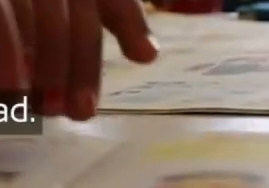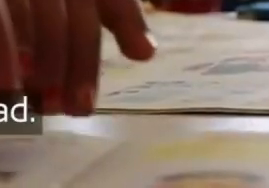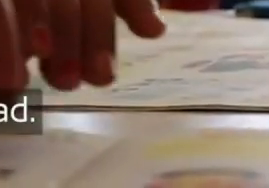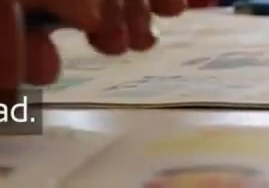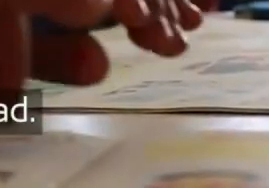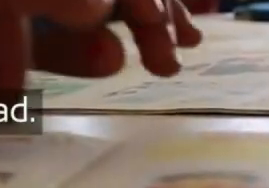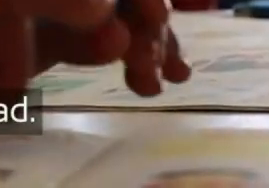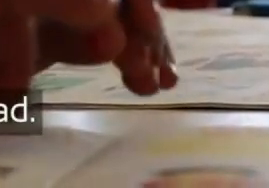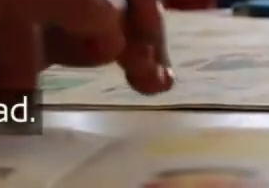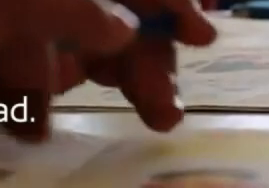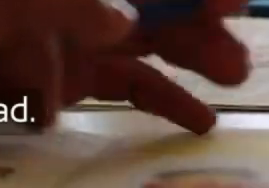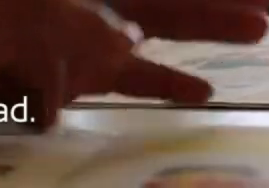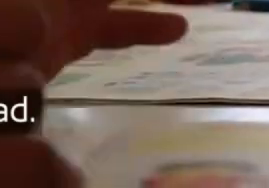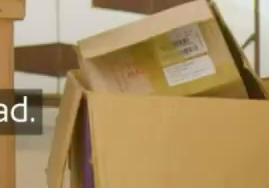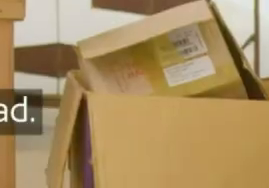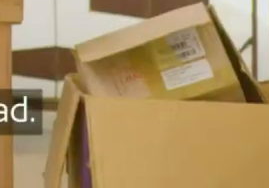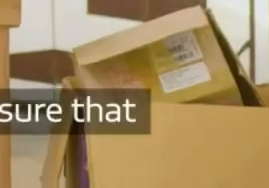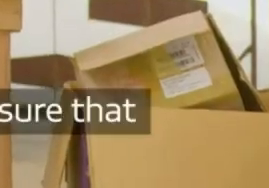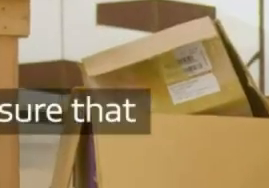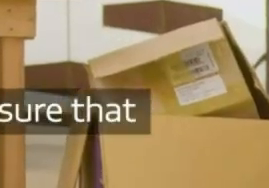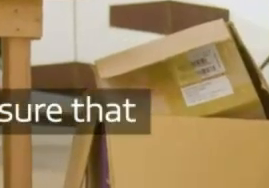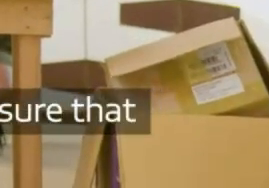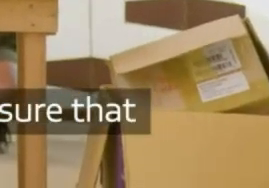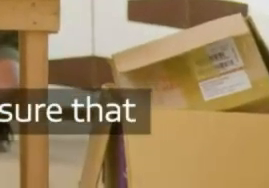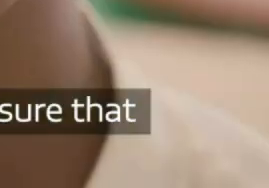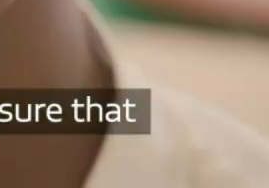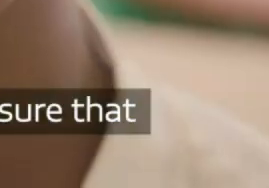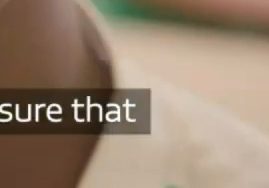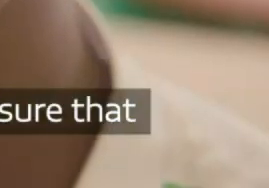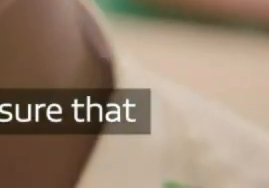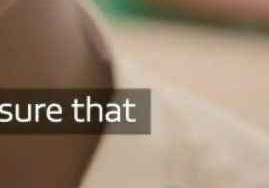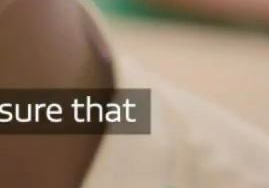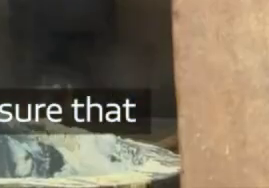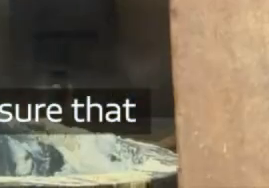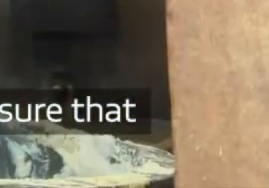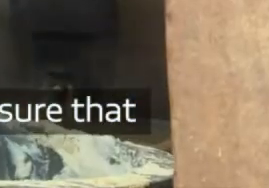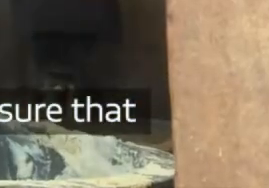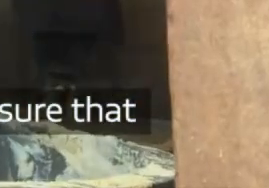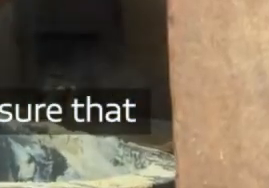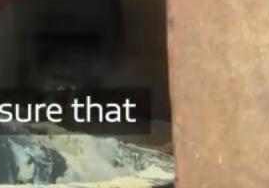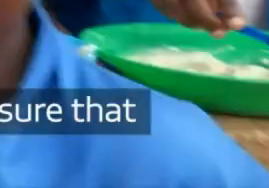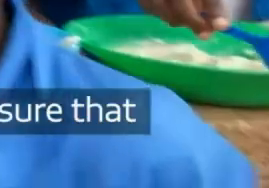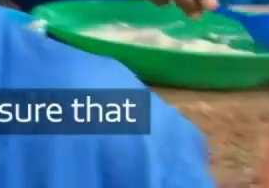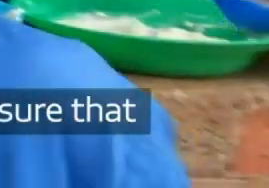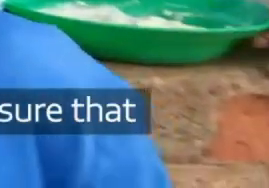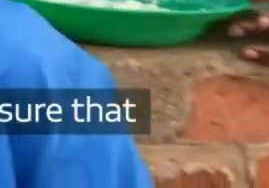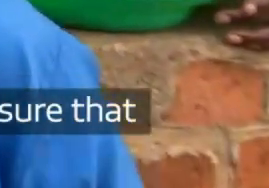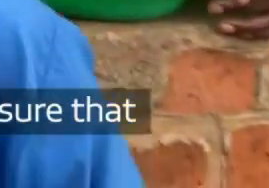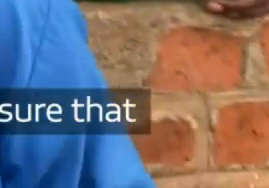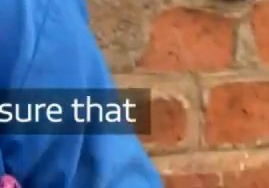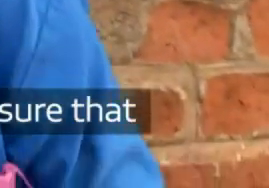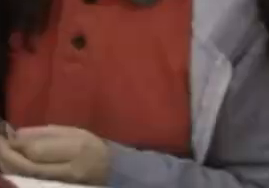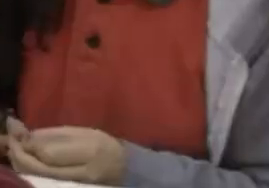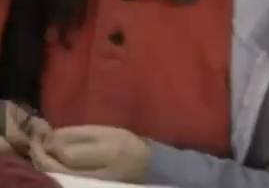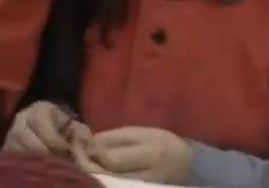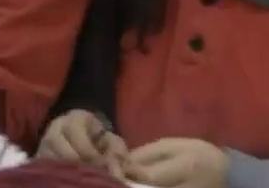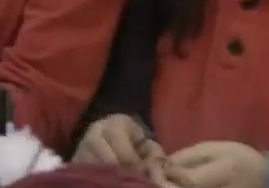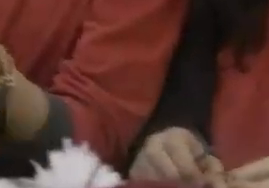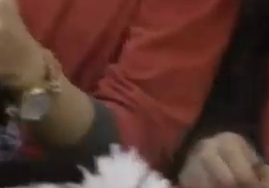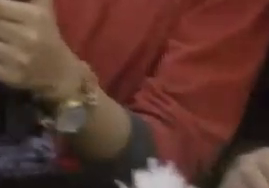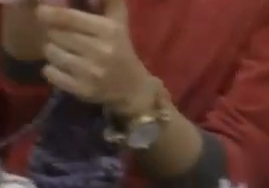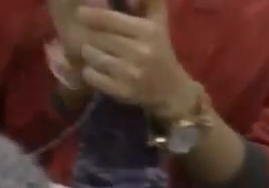income, or challenge ahead. This is the decade of action, and together we must ensure that